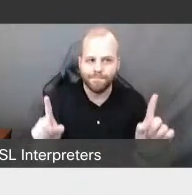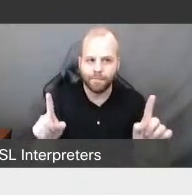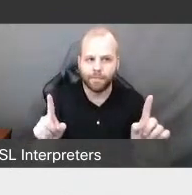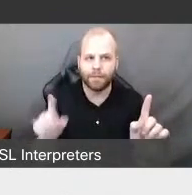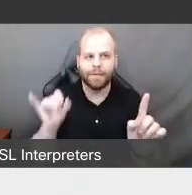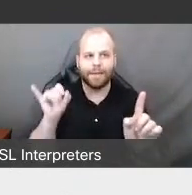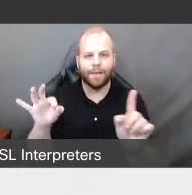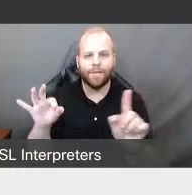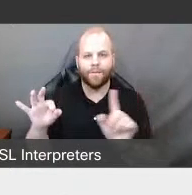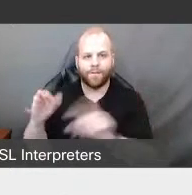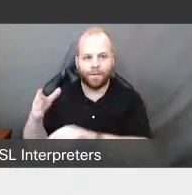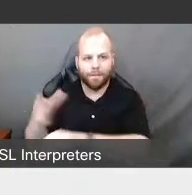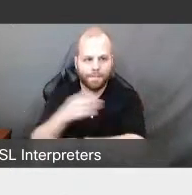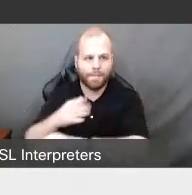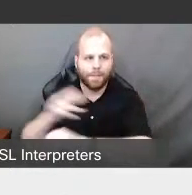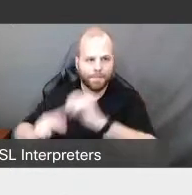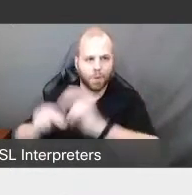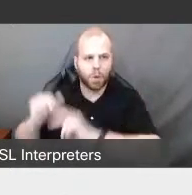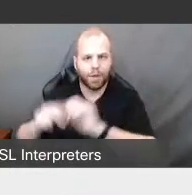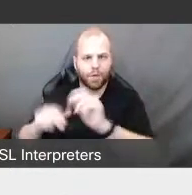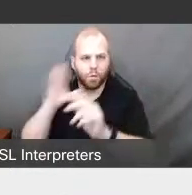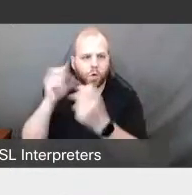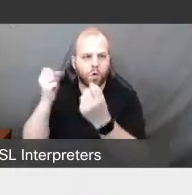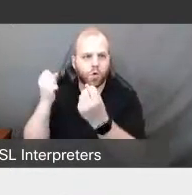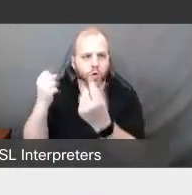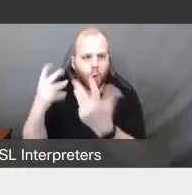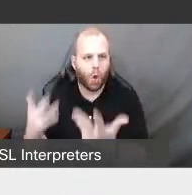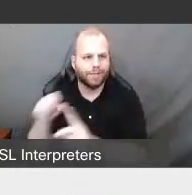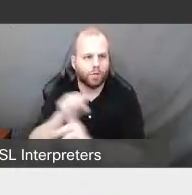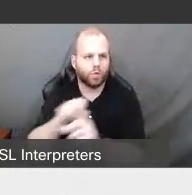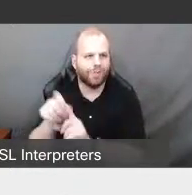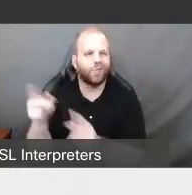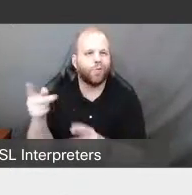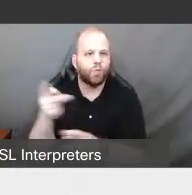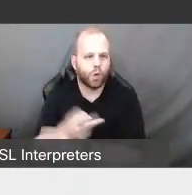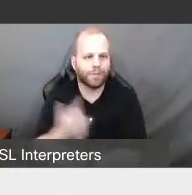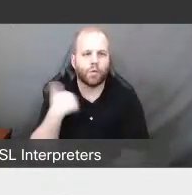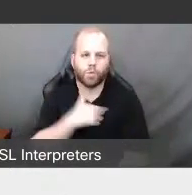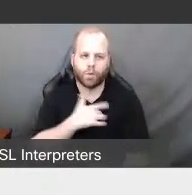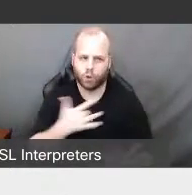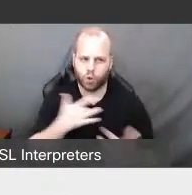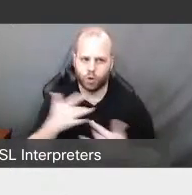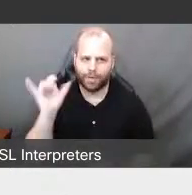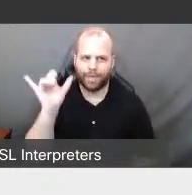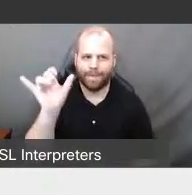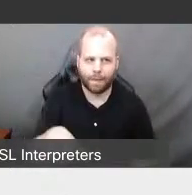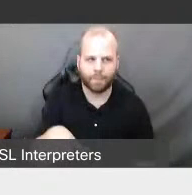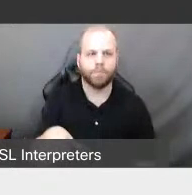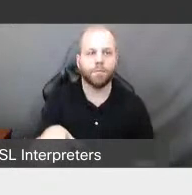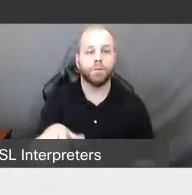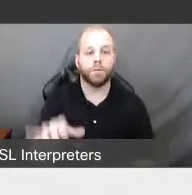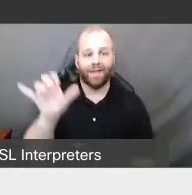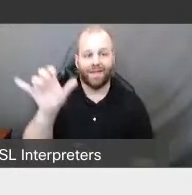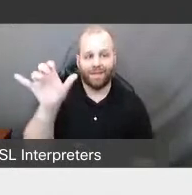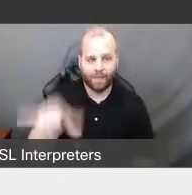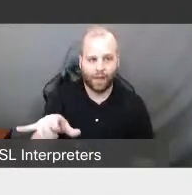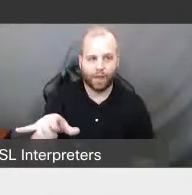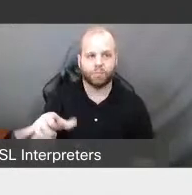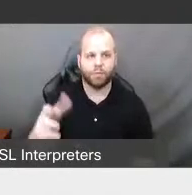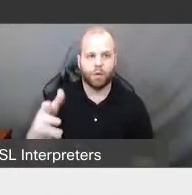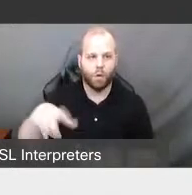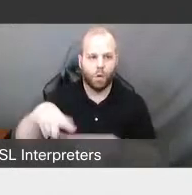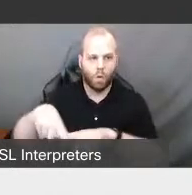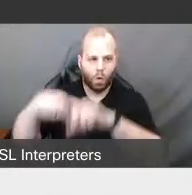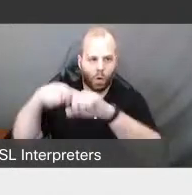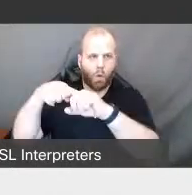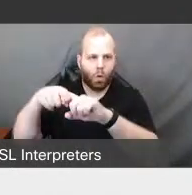things worse in the neighborhood, and that is our fear. So what I would like to ask today is that we hold on to this, defer it.